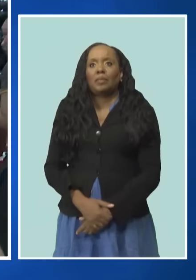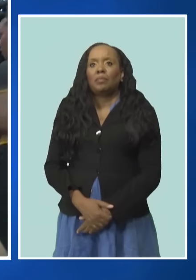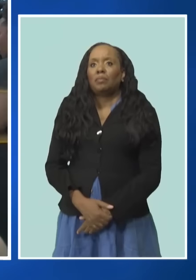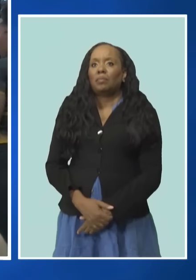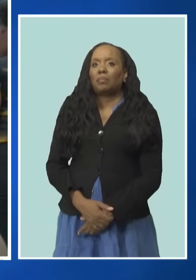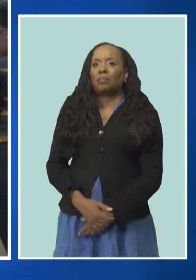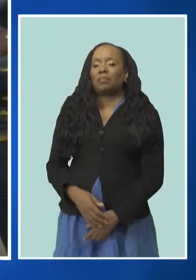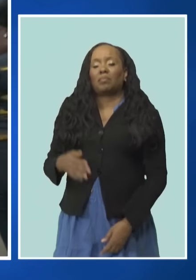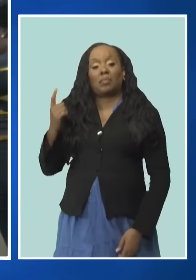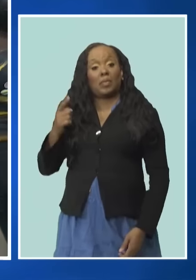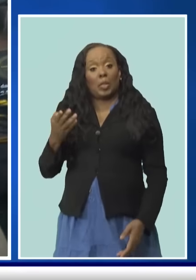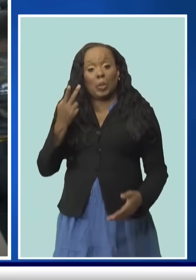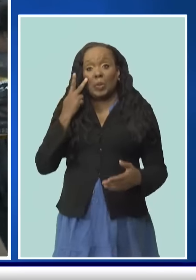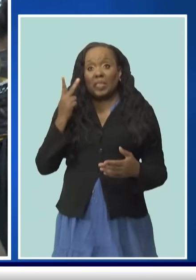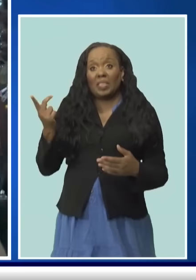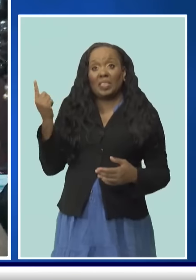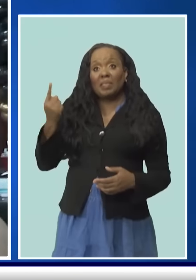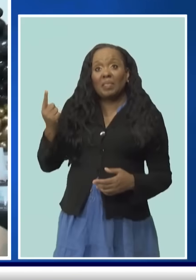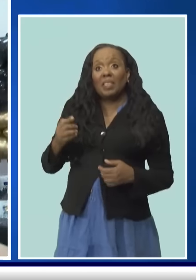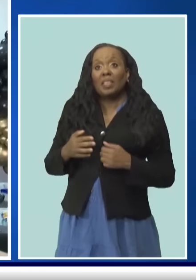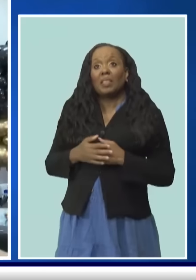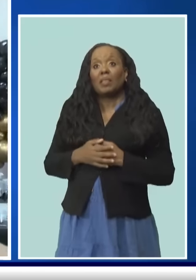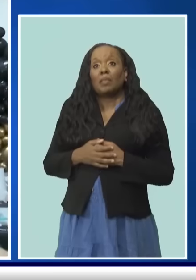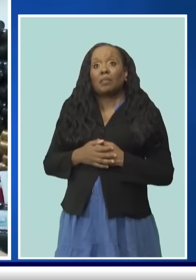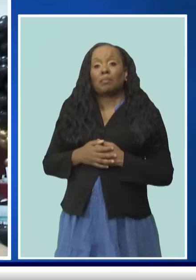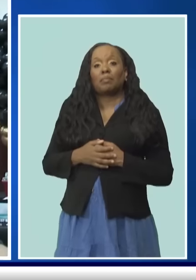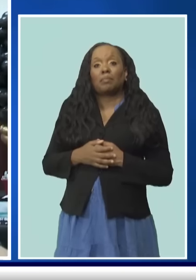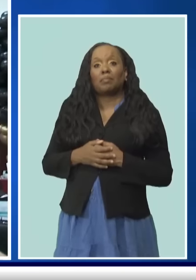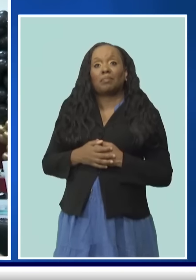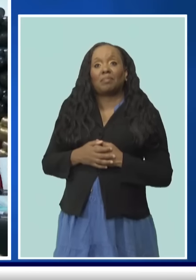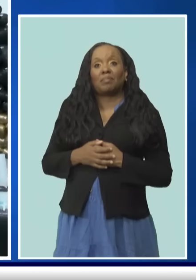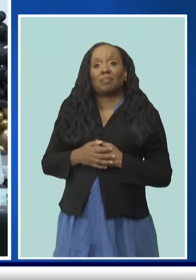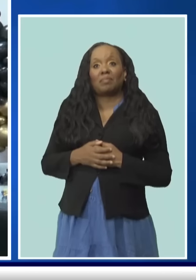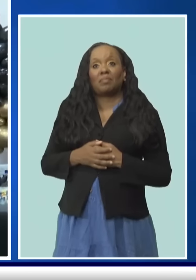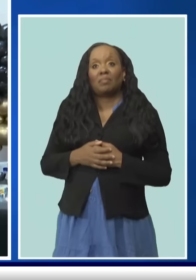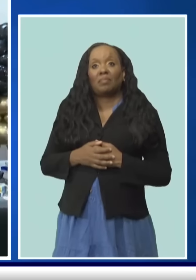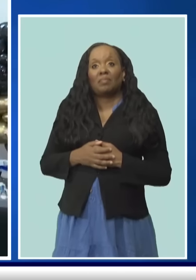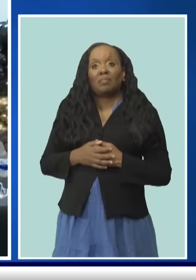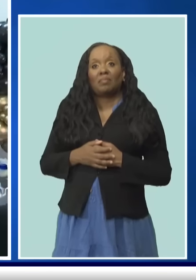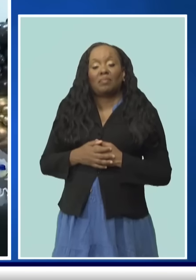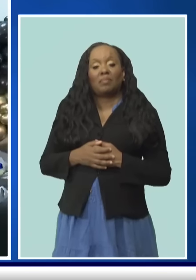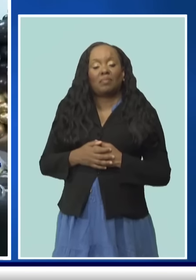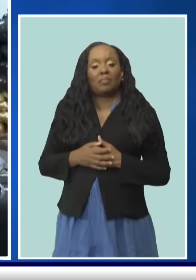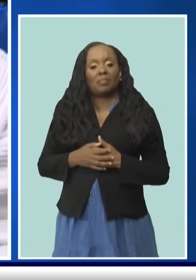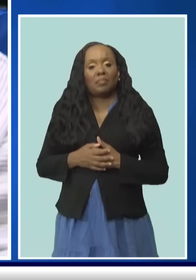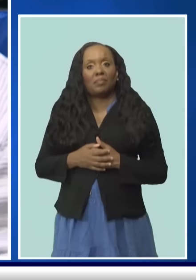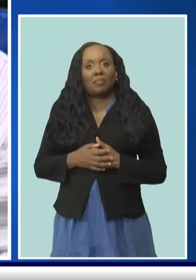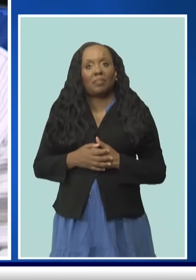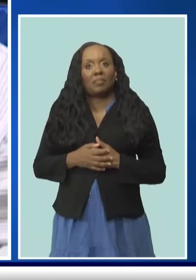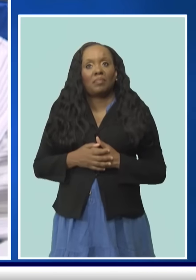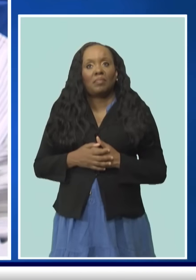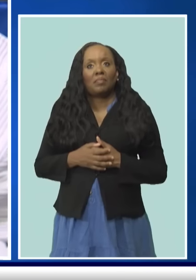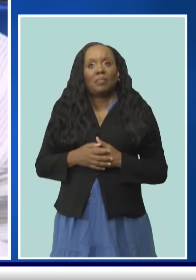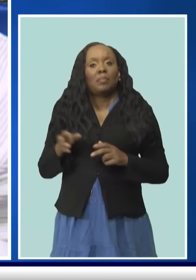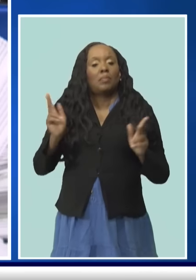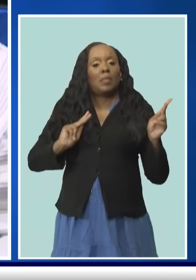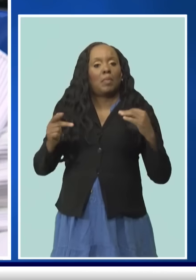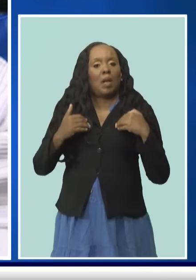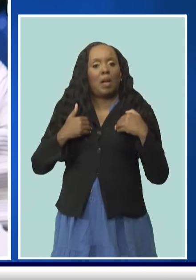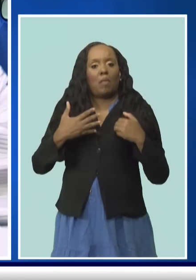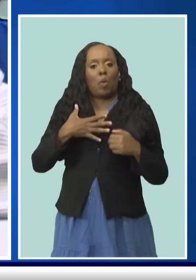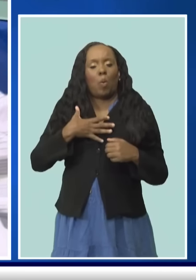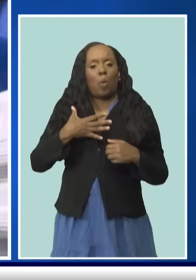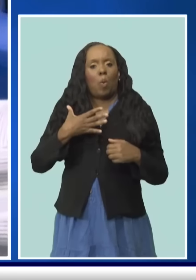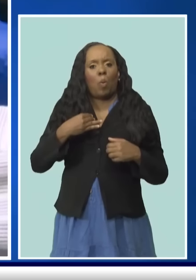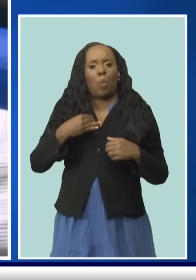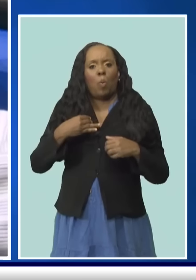scalp micropigmentation. Basically, people who have like baldness, alopecia, or any like light patches in their